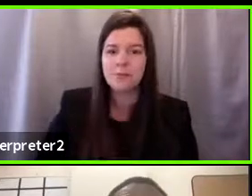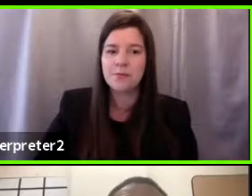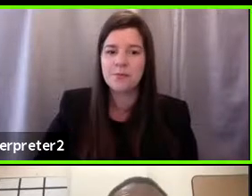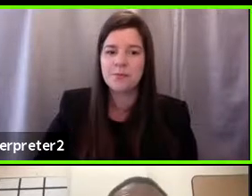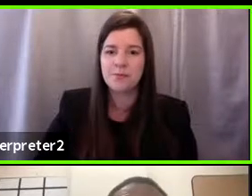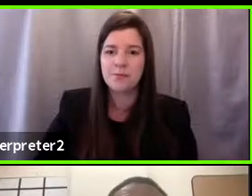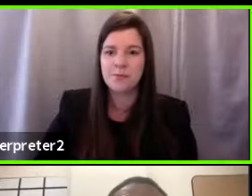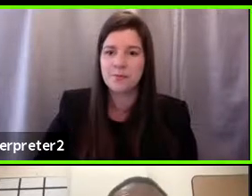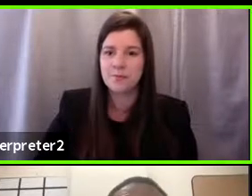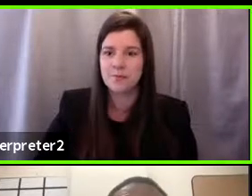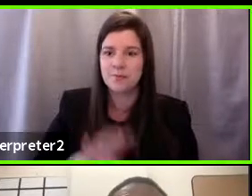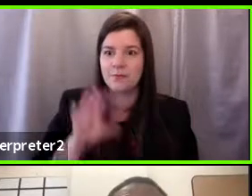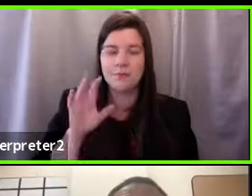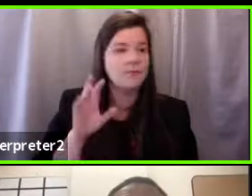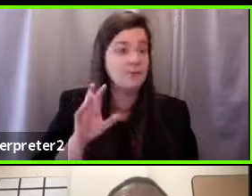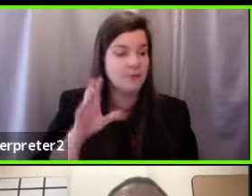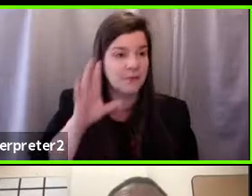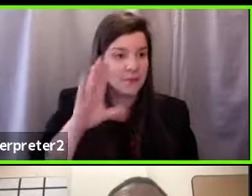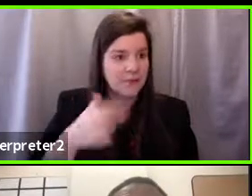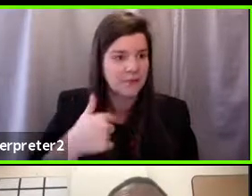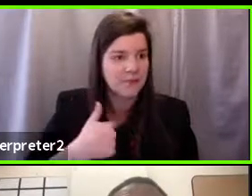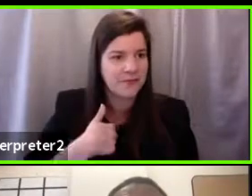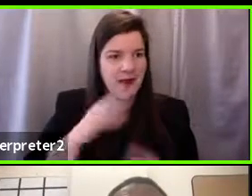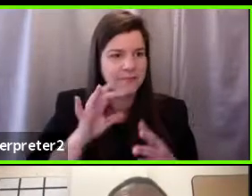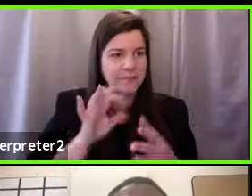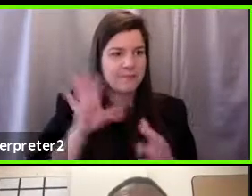Just taking myself off mute. Good afternoon,